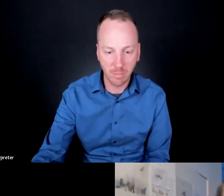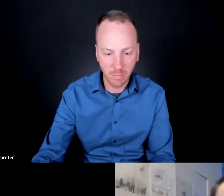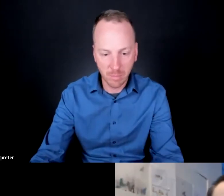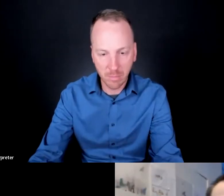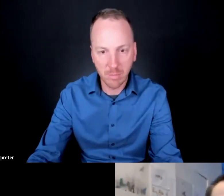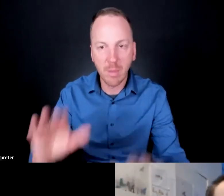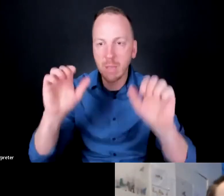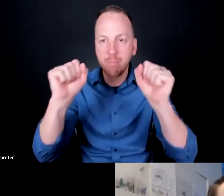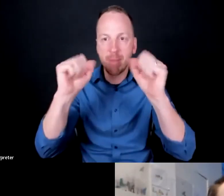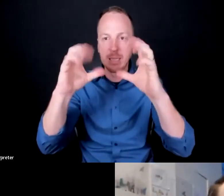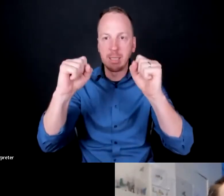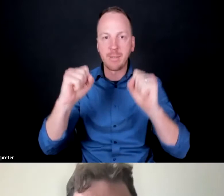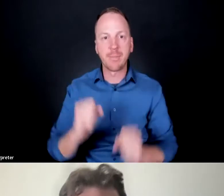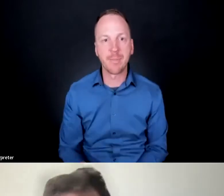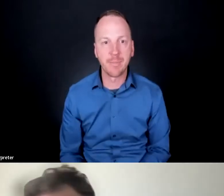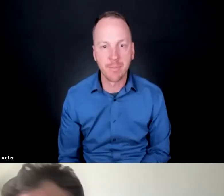Amazing.